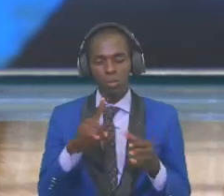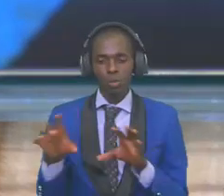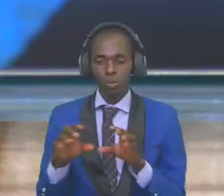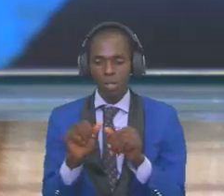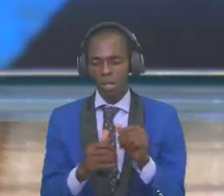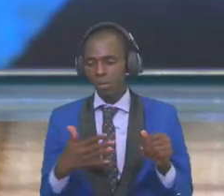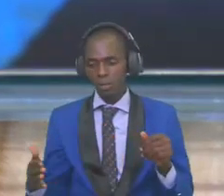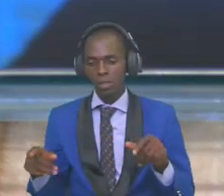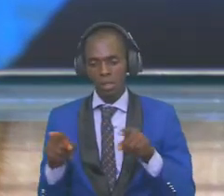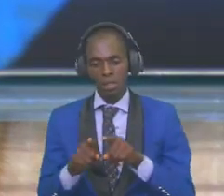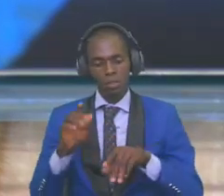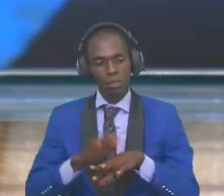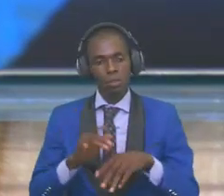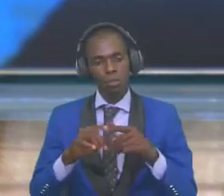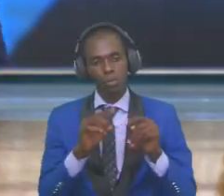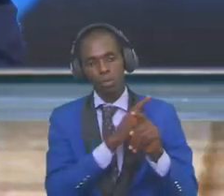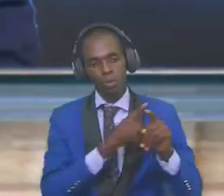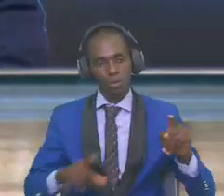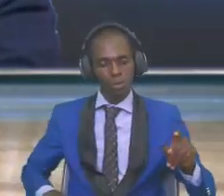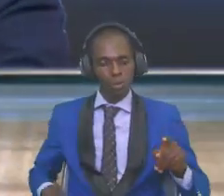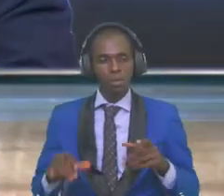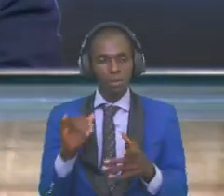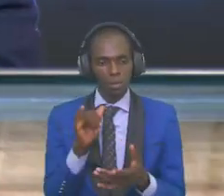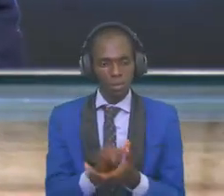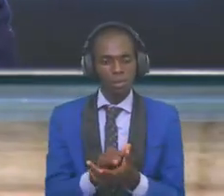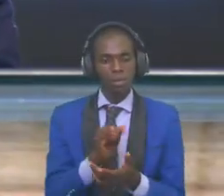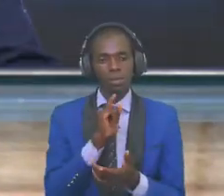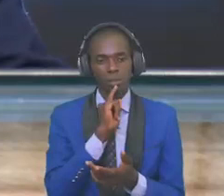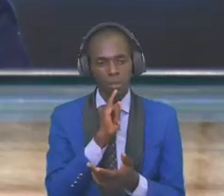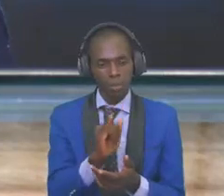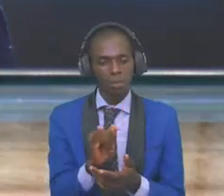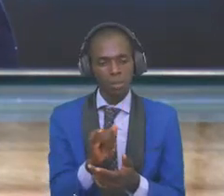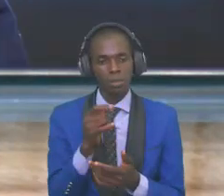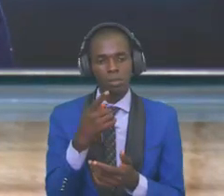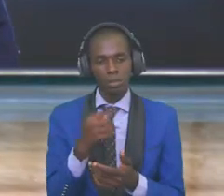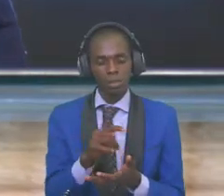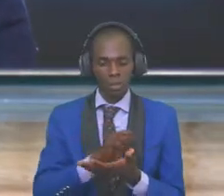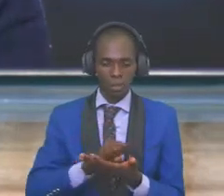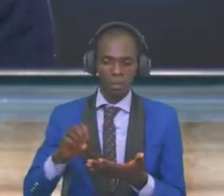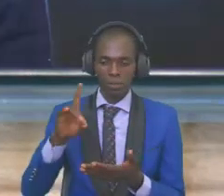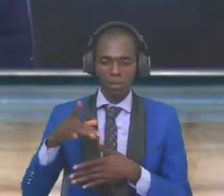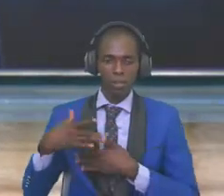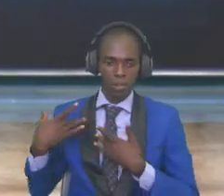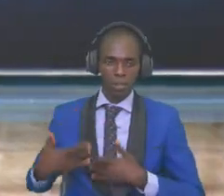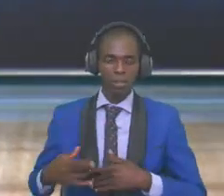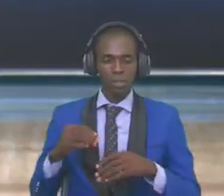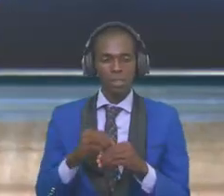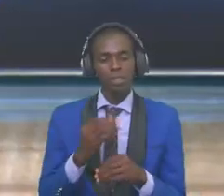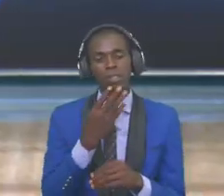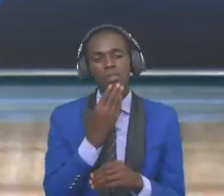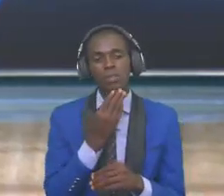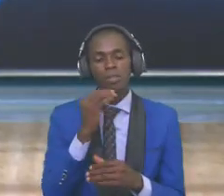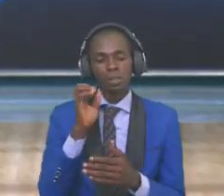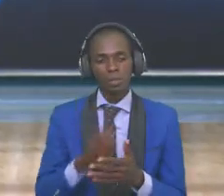everything as unto the Lord, that is the sanctified heart. In Hebrews chapter